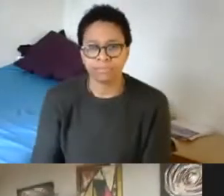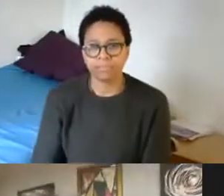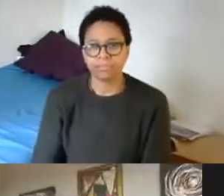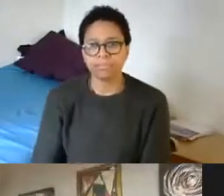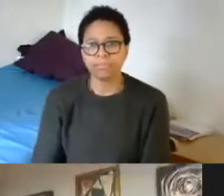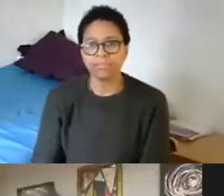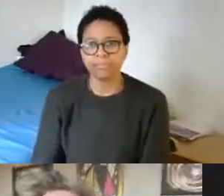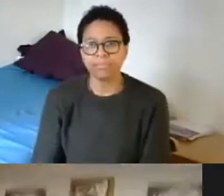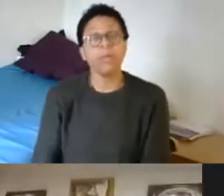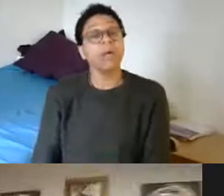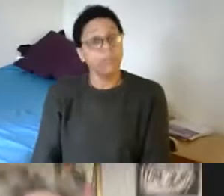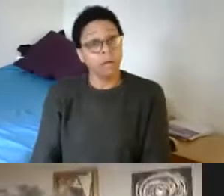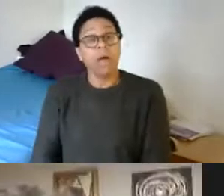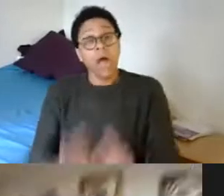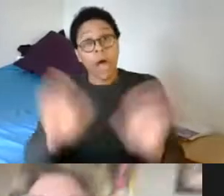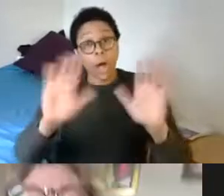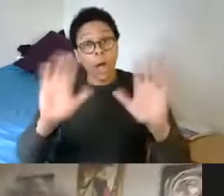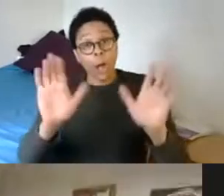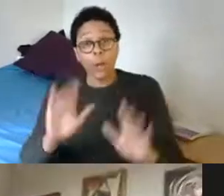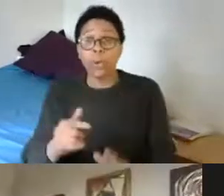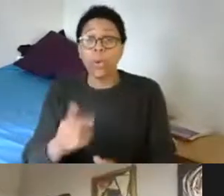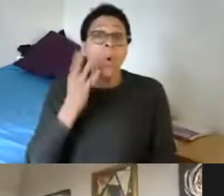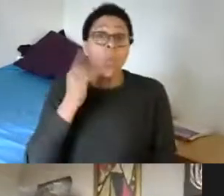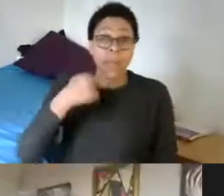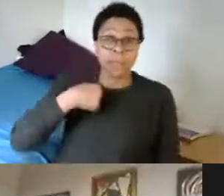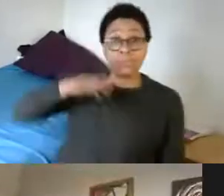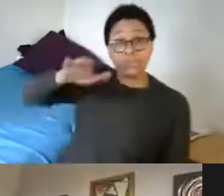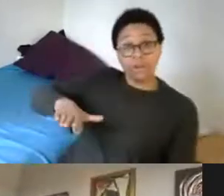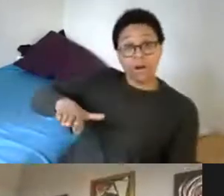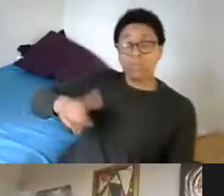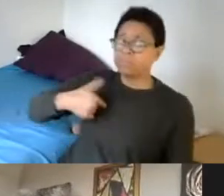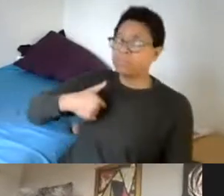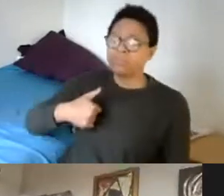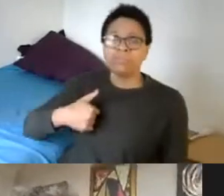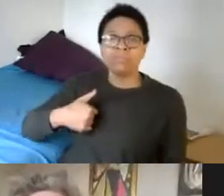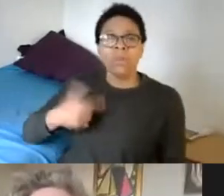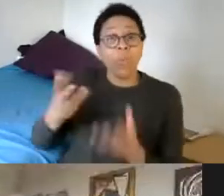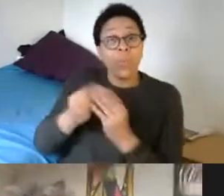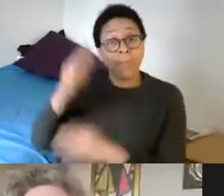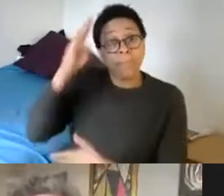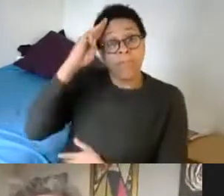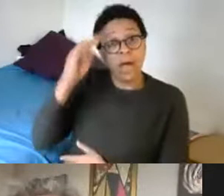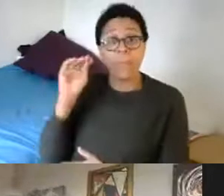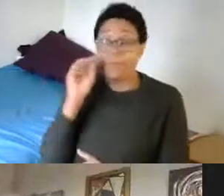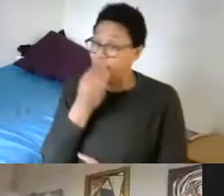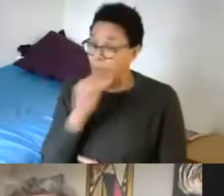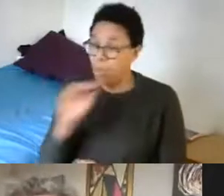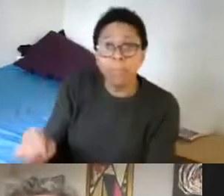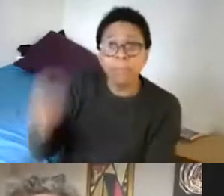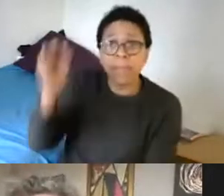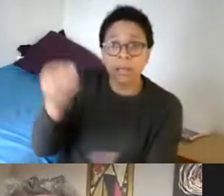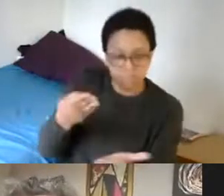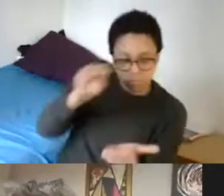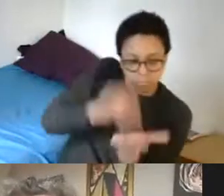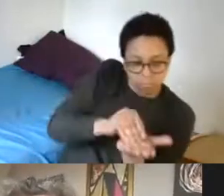pressing flowers in books was something I used to do as a child with my mother. And I just went to my bookcase and got